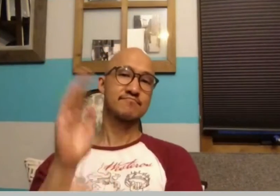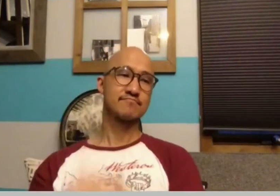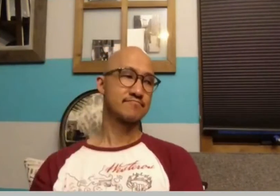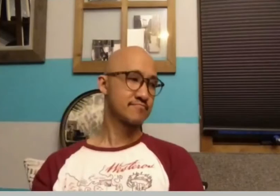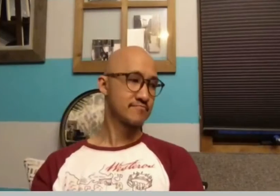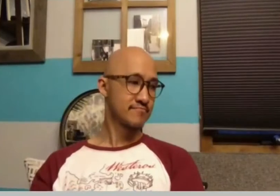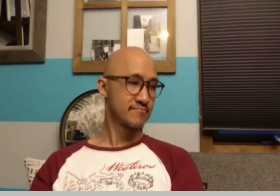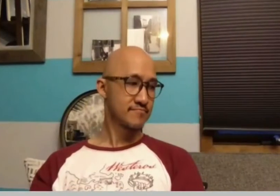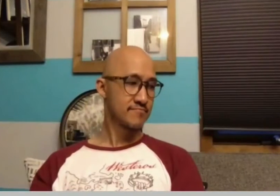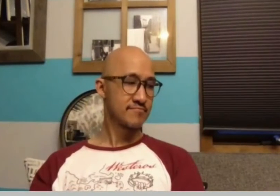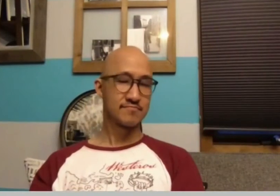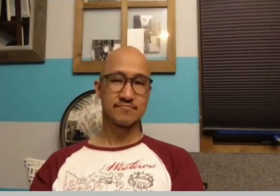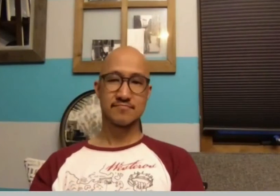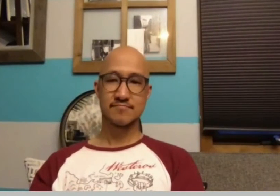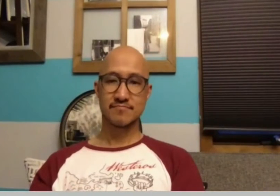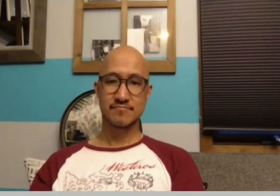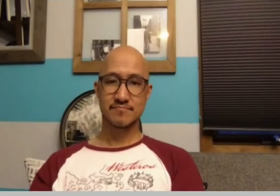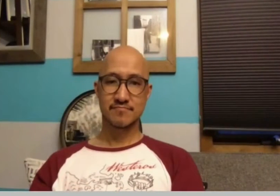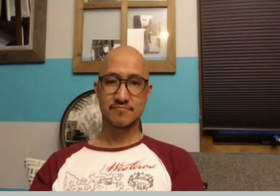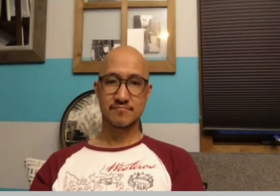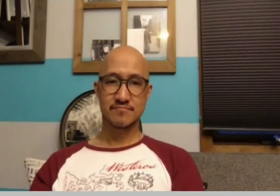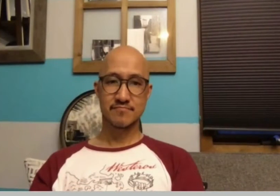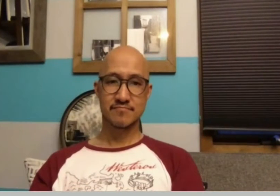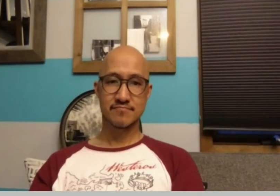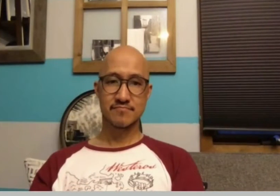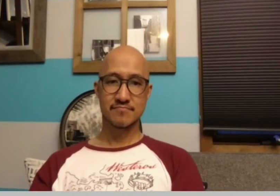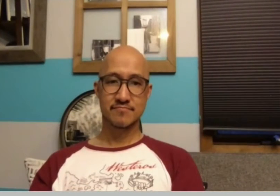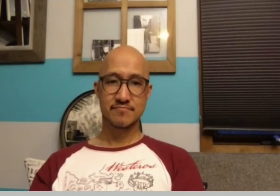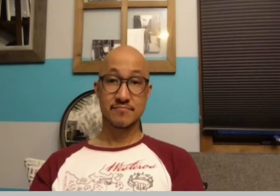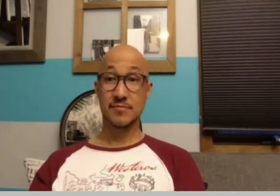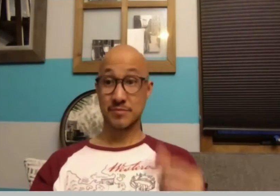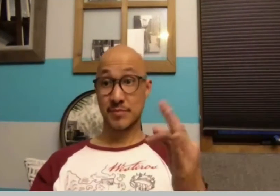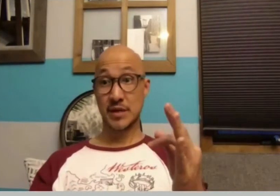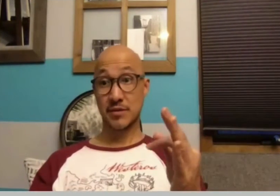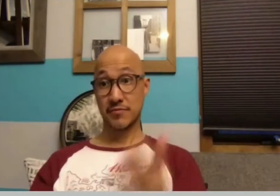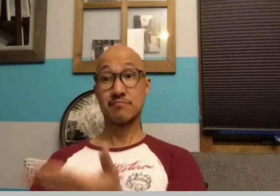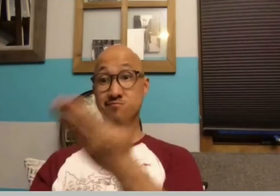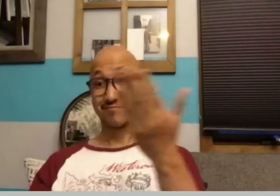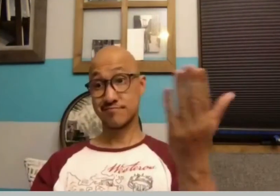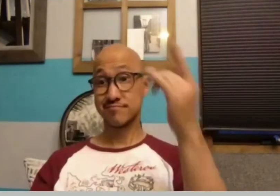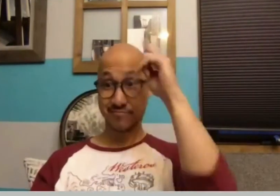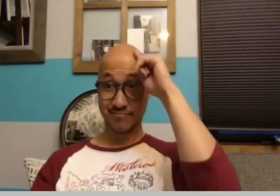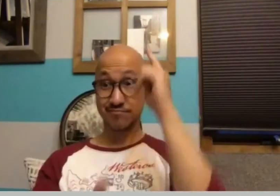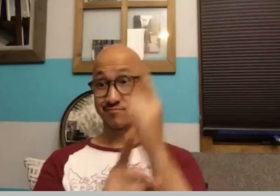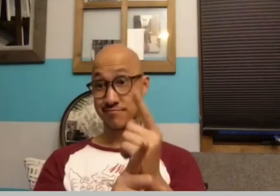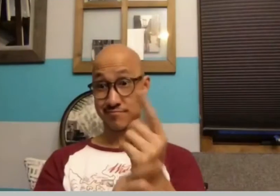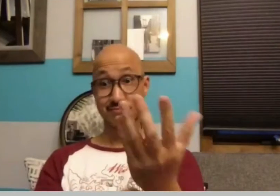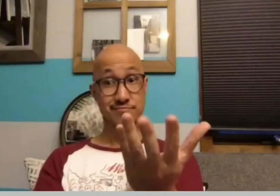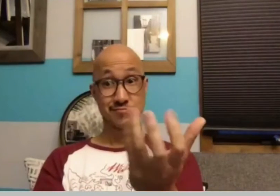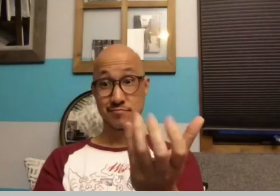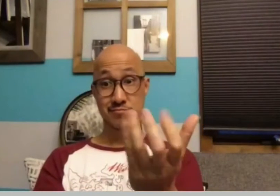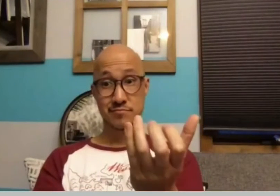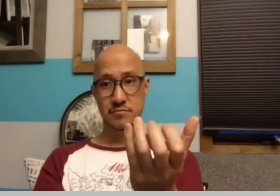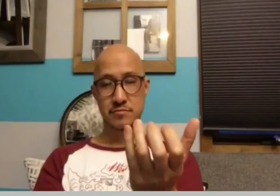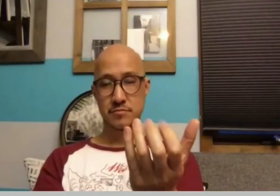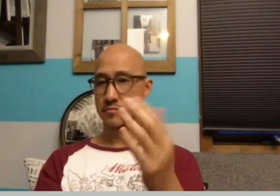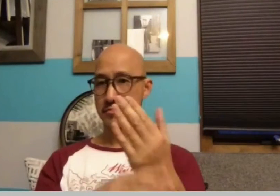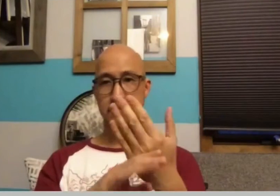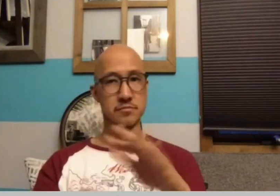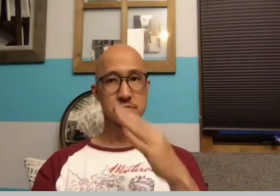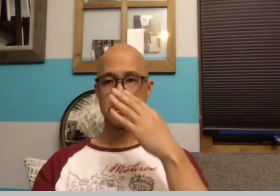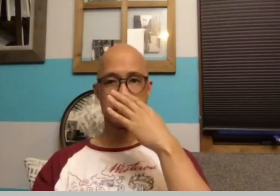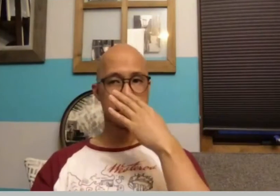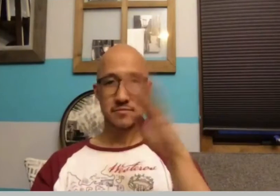were talking about how you don't harden your hearts against the brother in need. You let your brothers don't harvest the edge of your crop, but let